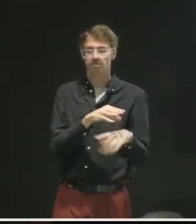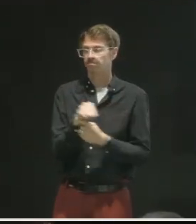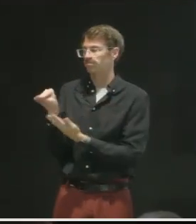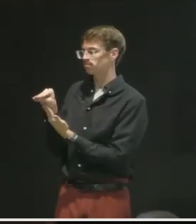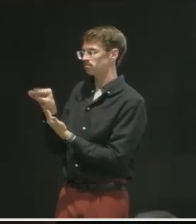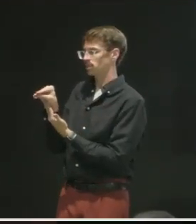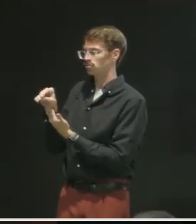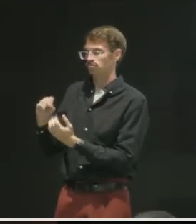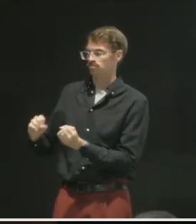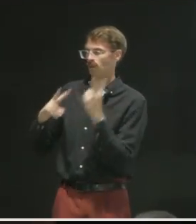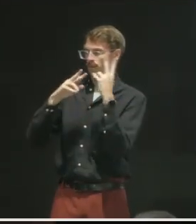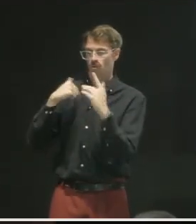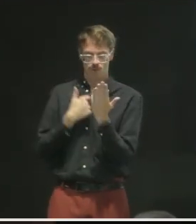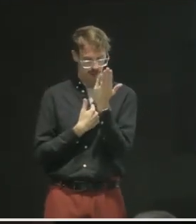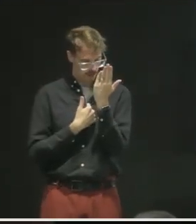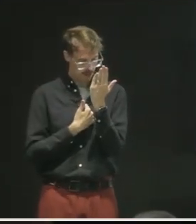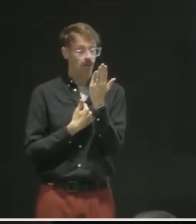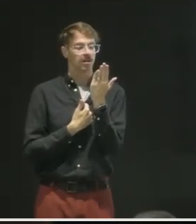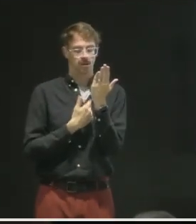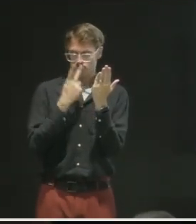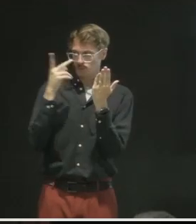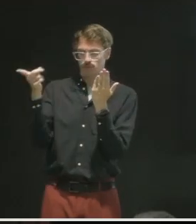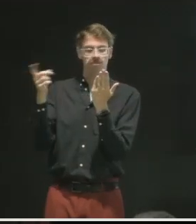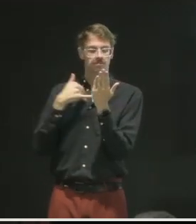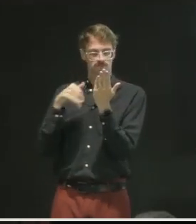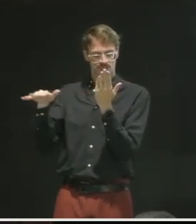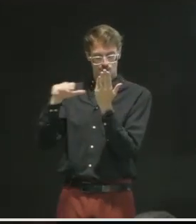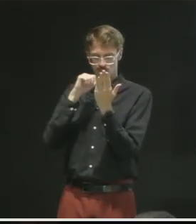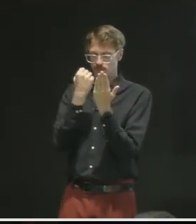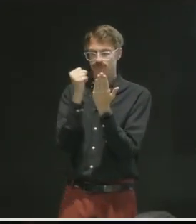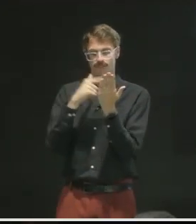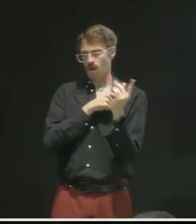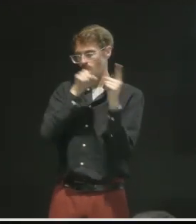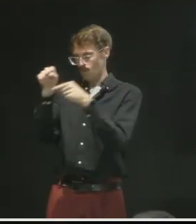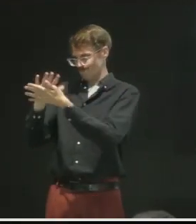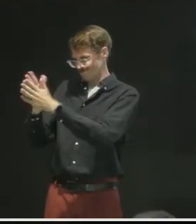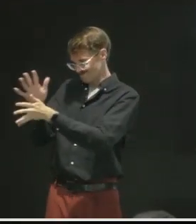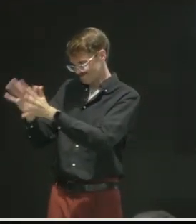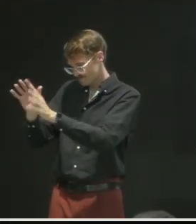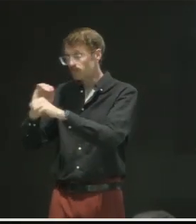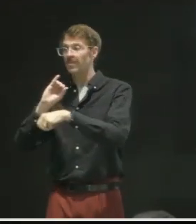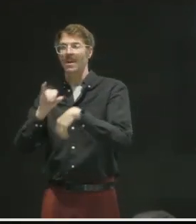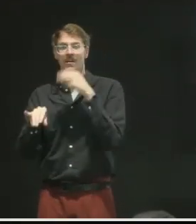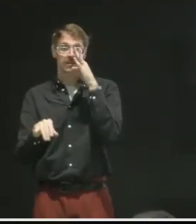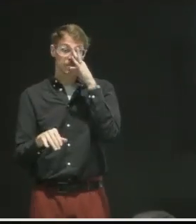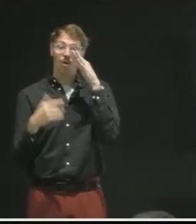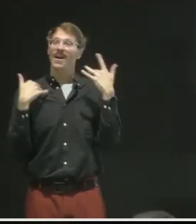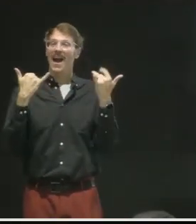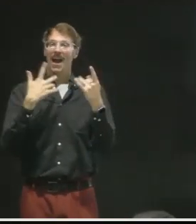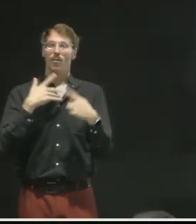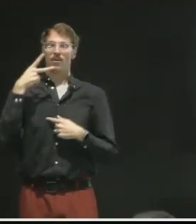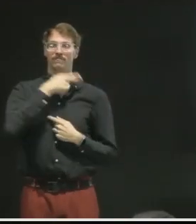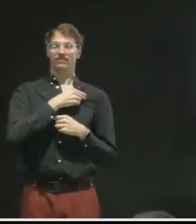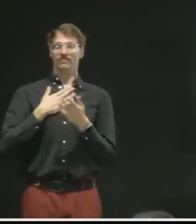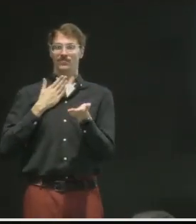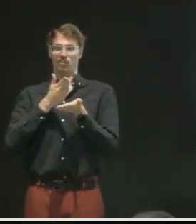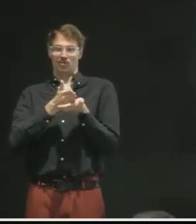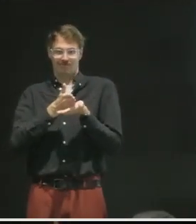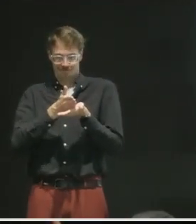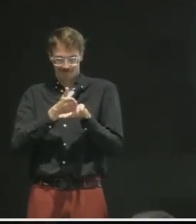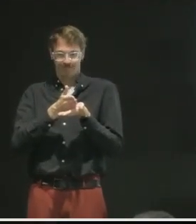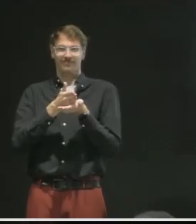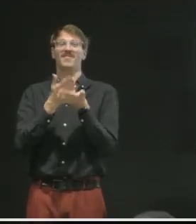give us immediate data that can help us make places safer for women. So I'm gonna stop talking. There's